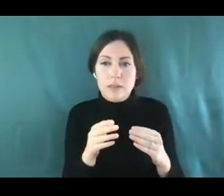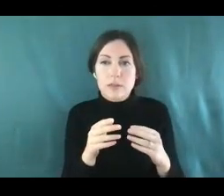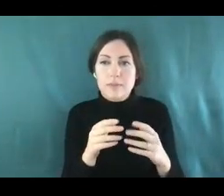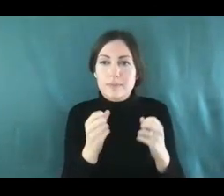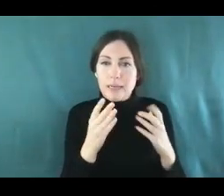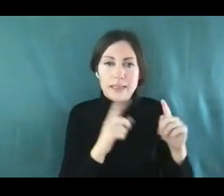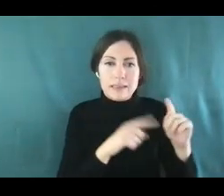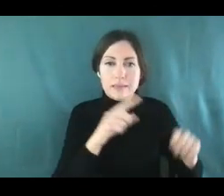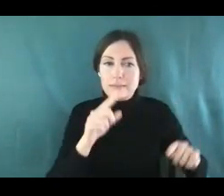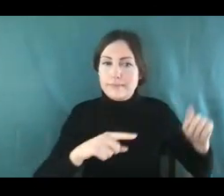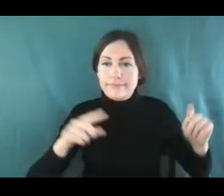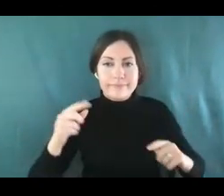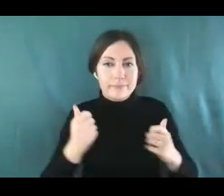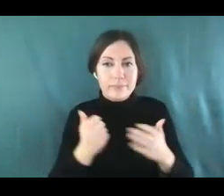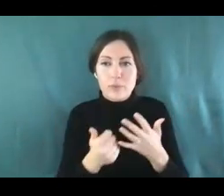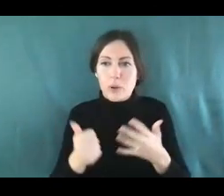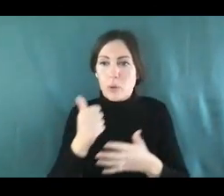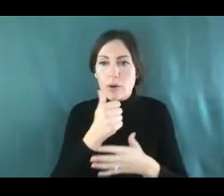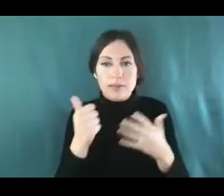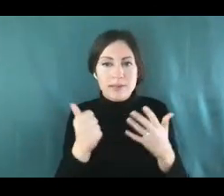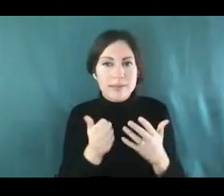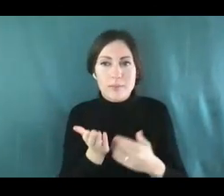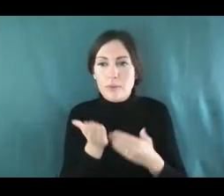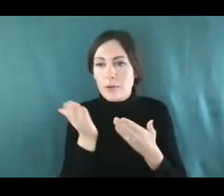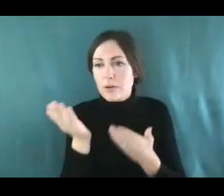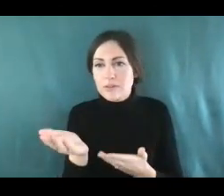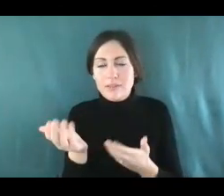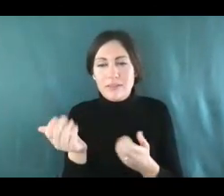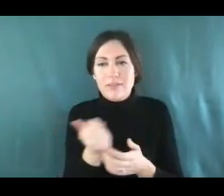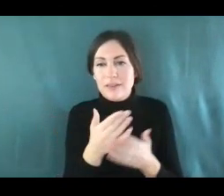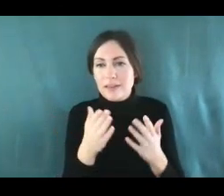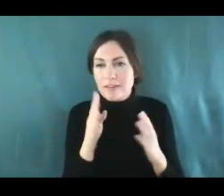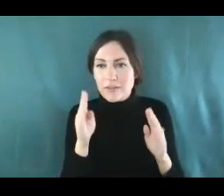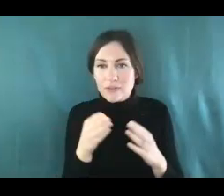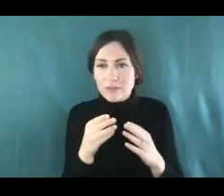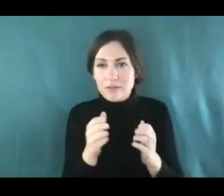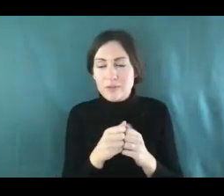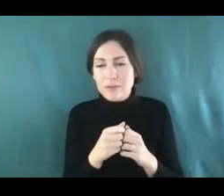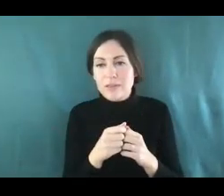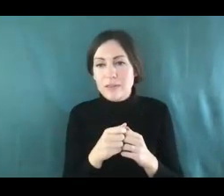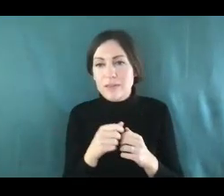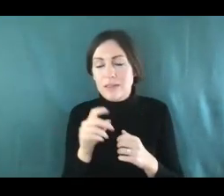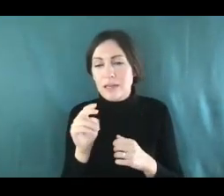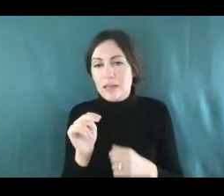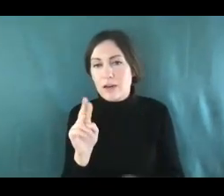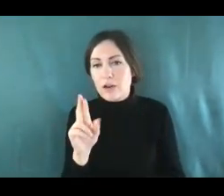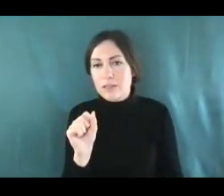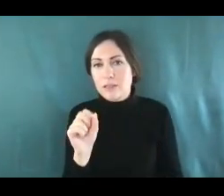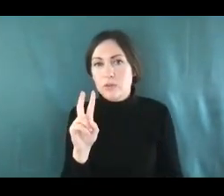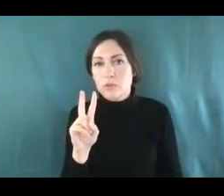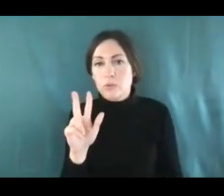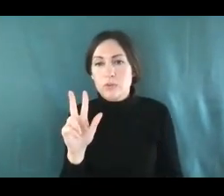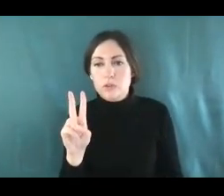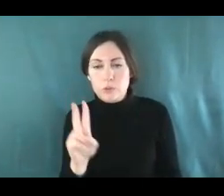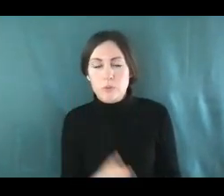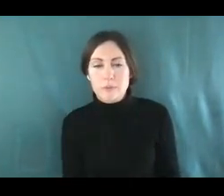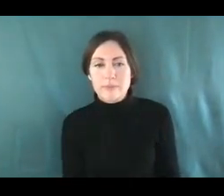variety of priorities, initiatives, all focused through their statute of NRS 232.